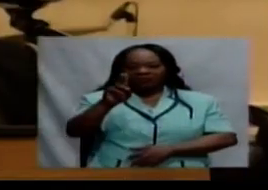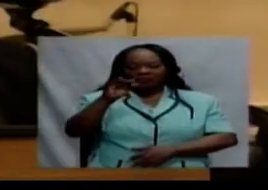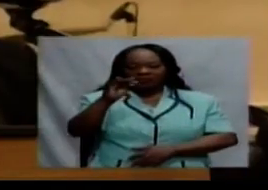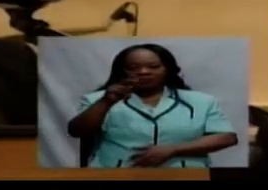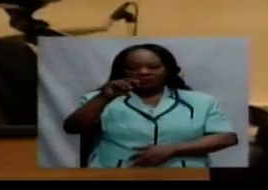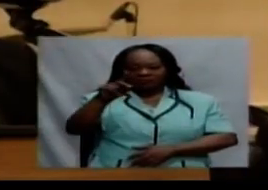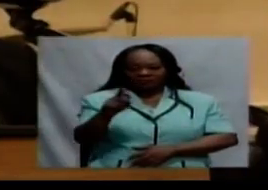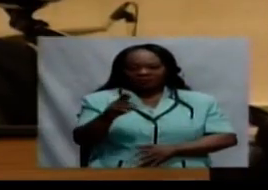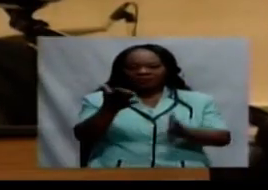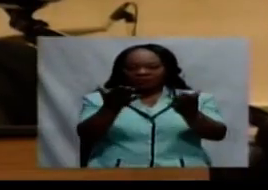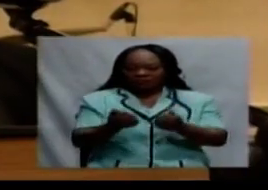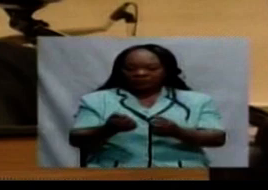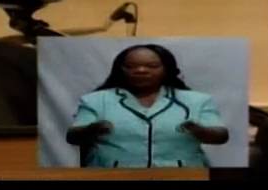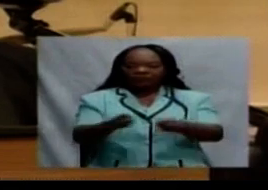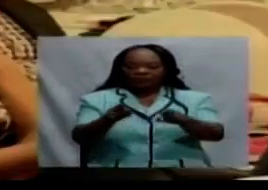dissociate the government